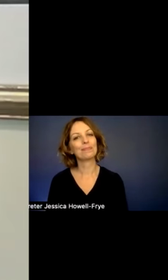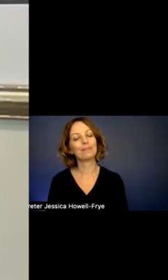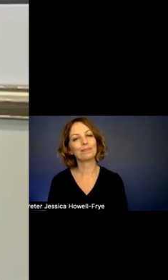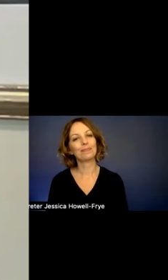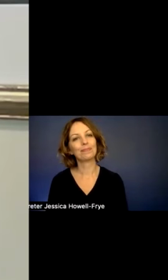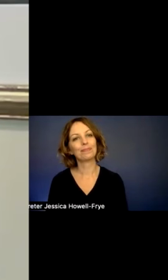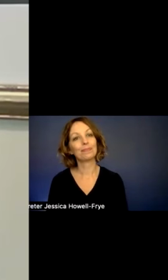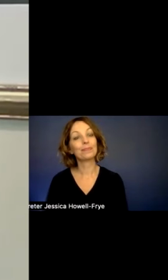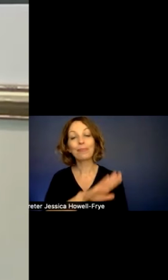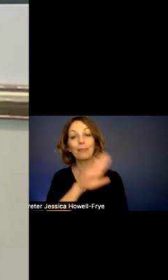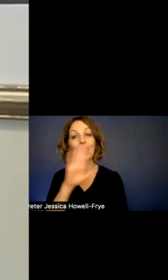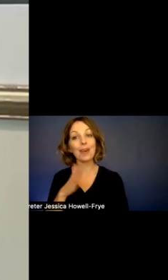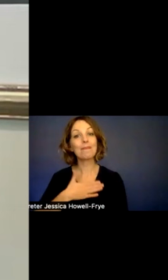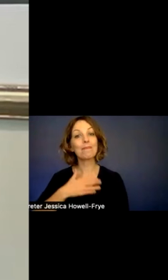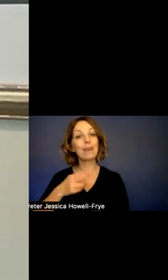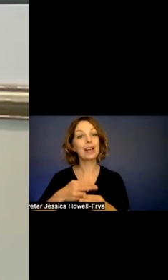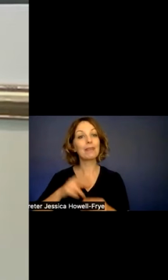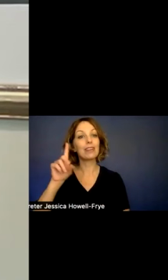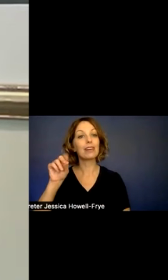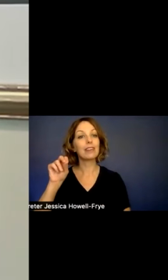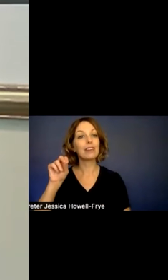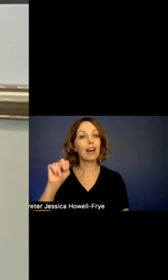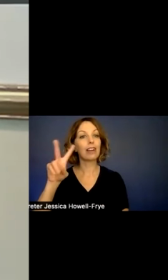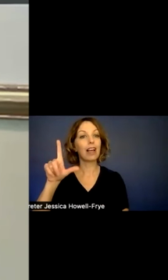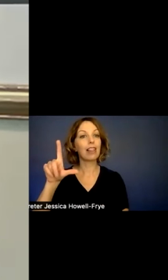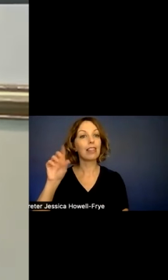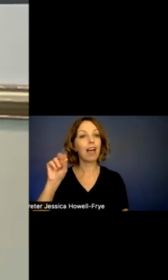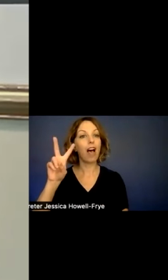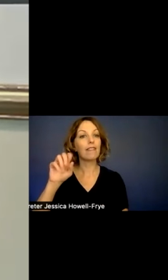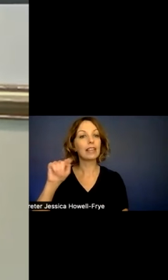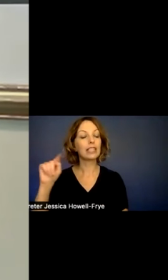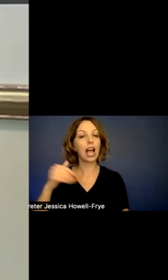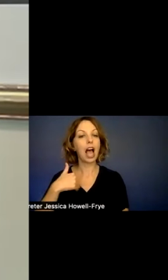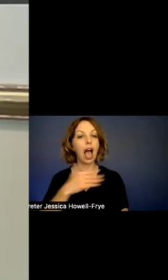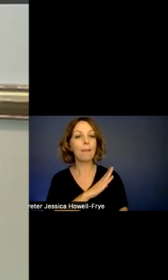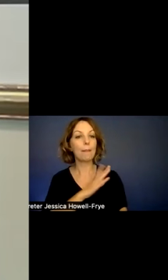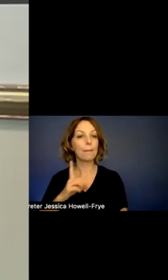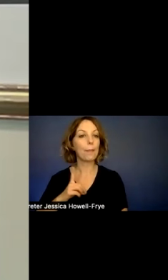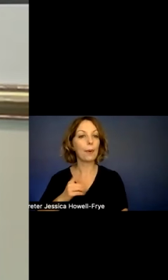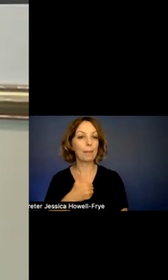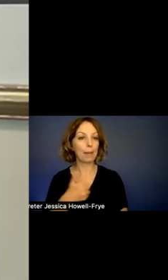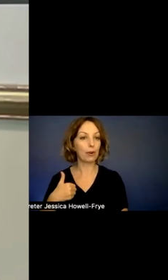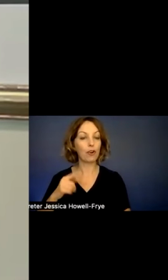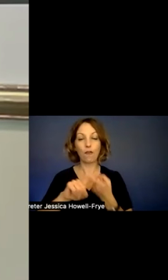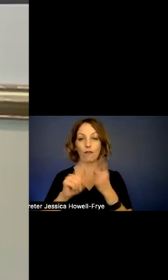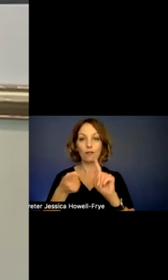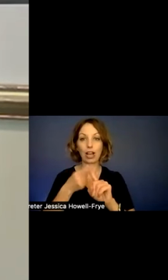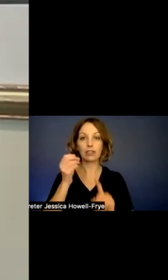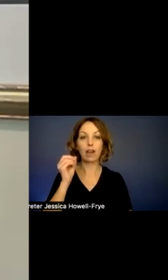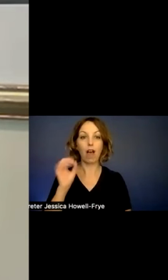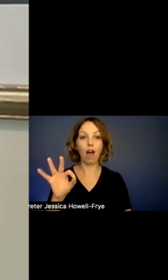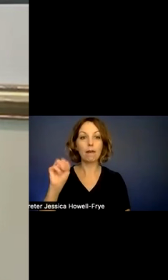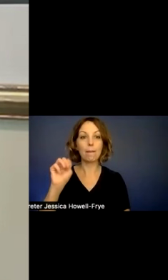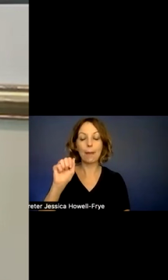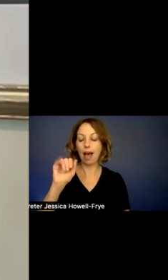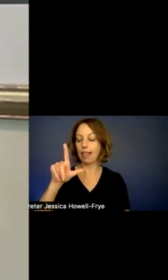Hello, my name is Don Lovett. I'm a board member of the MPCA affiliate, Friends of Malaysia, or FOM.